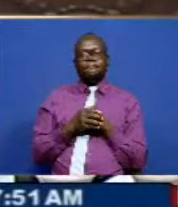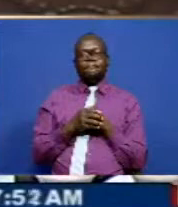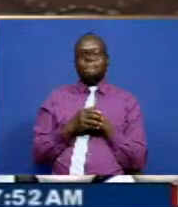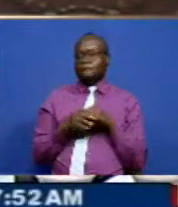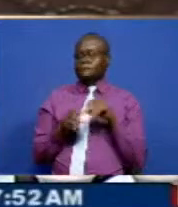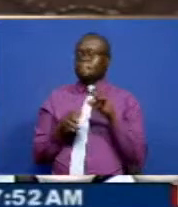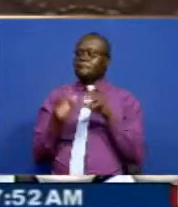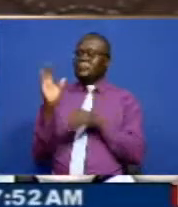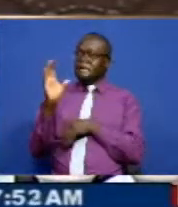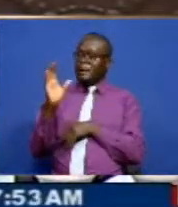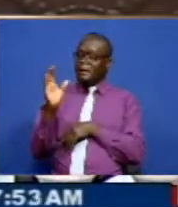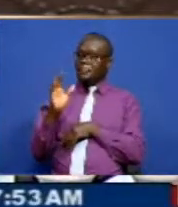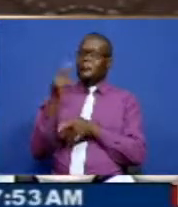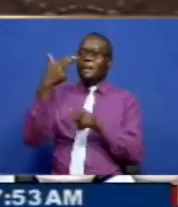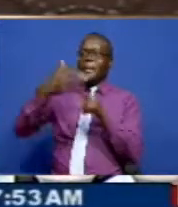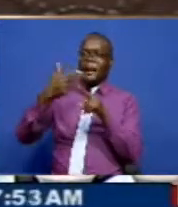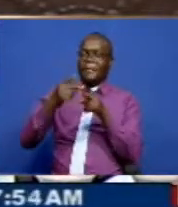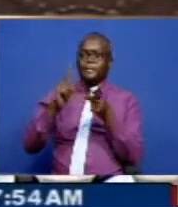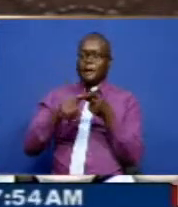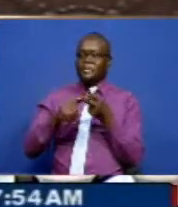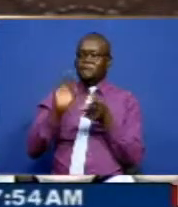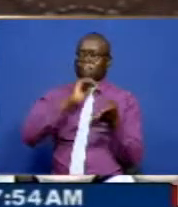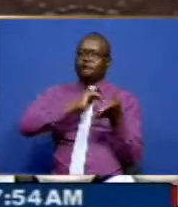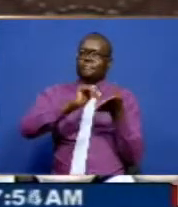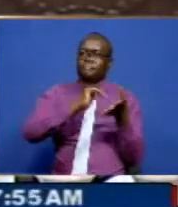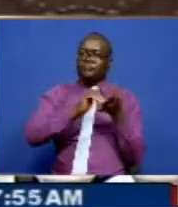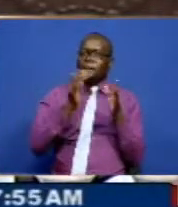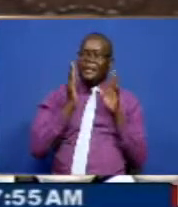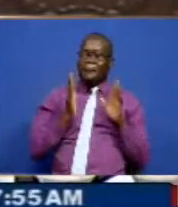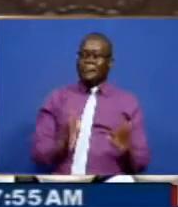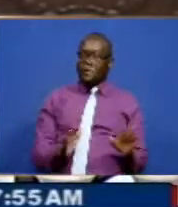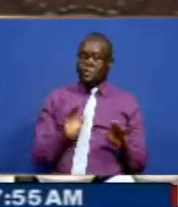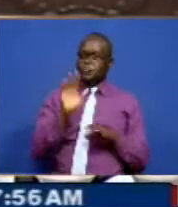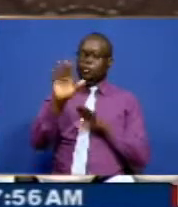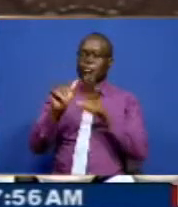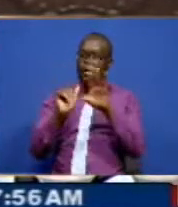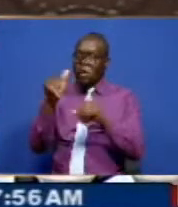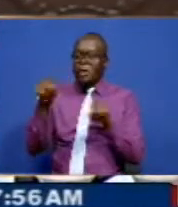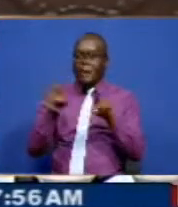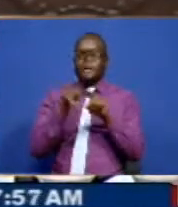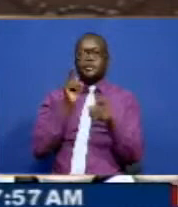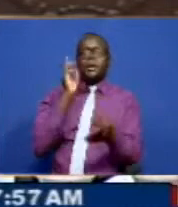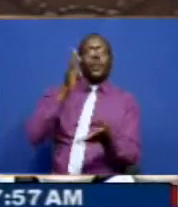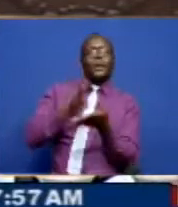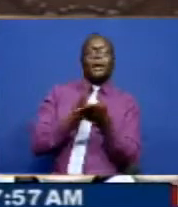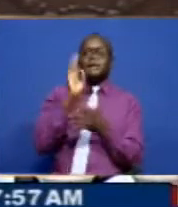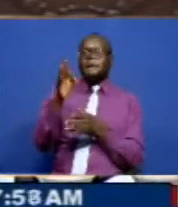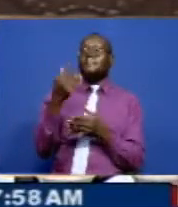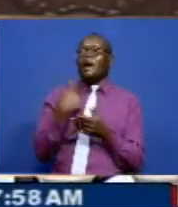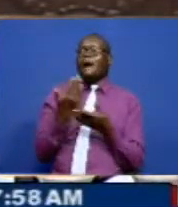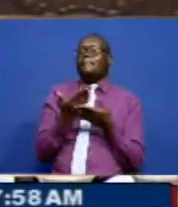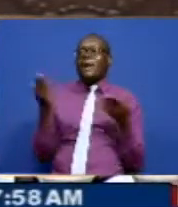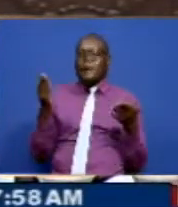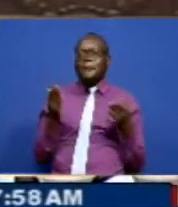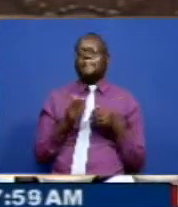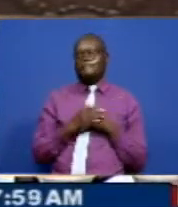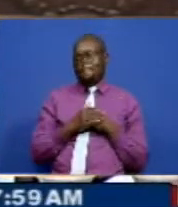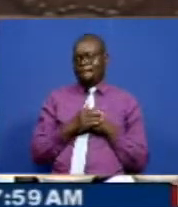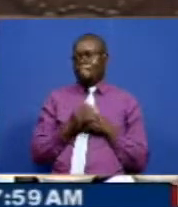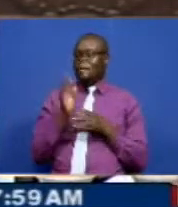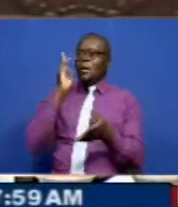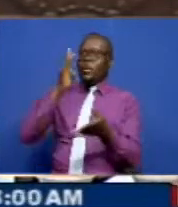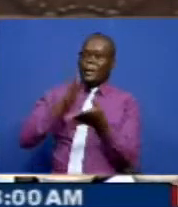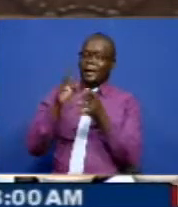C, the names and addresses of the persons to be called as witnesses, if any, and